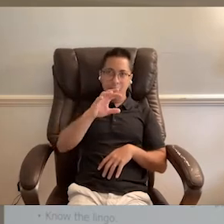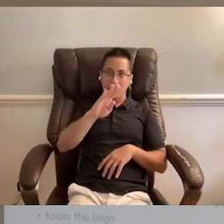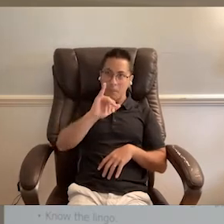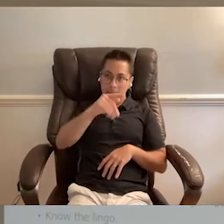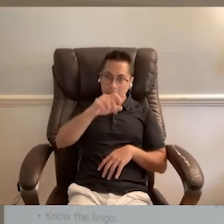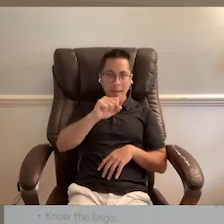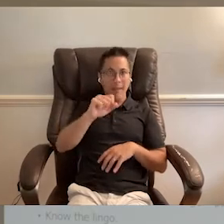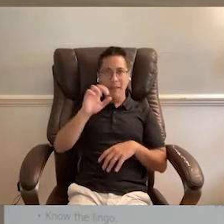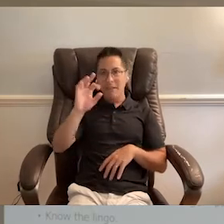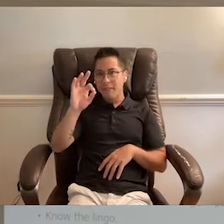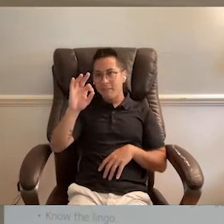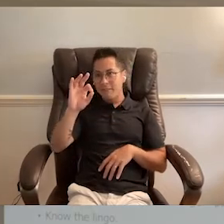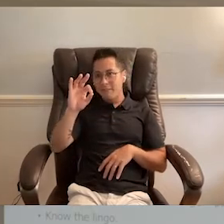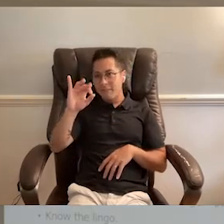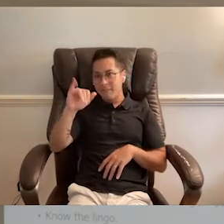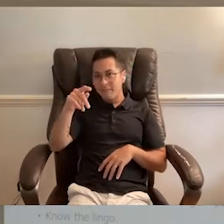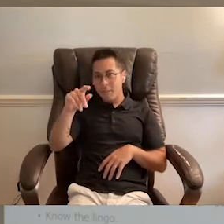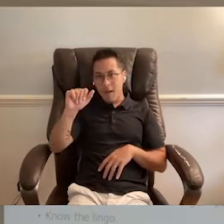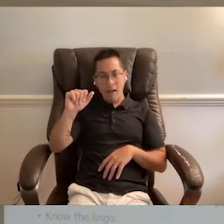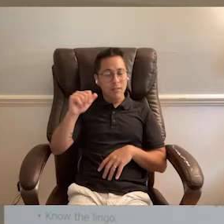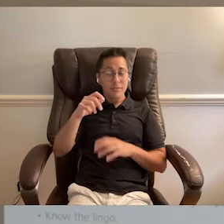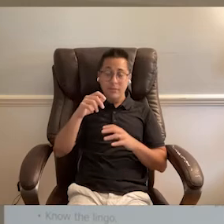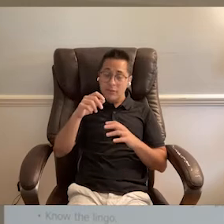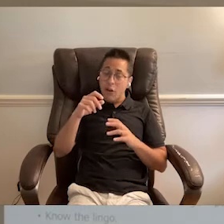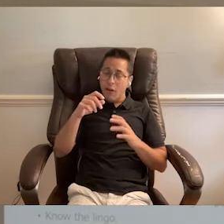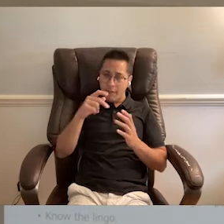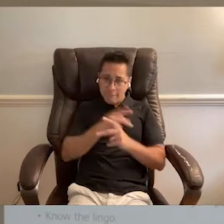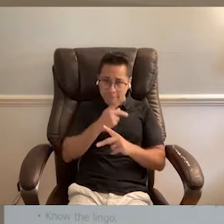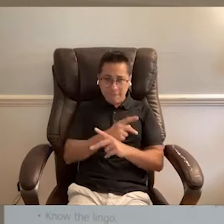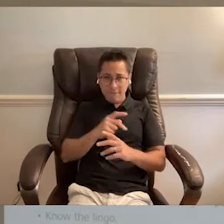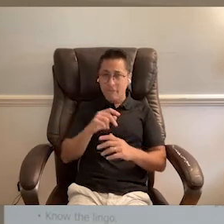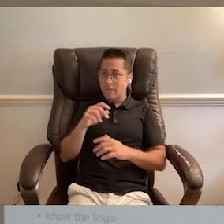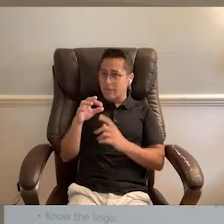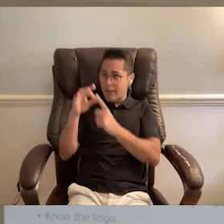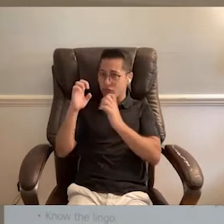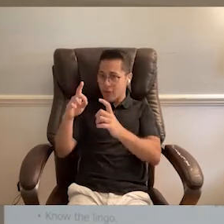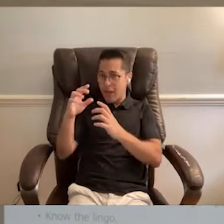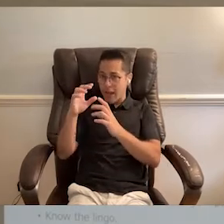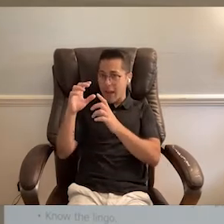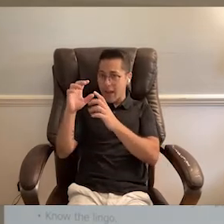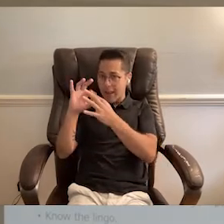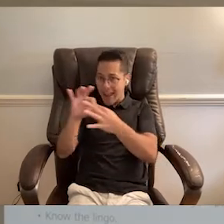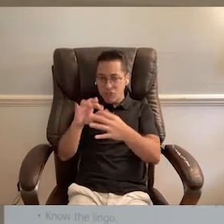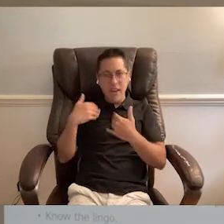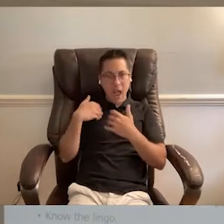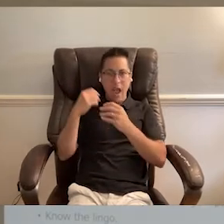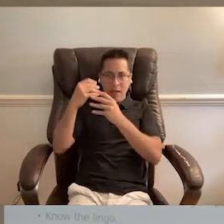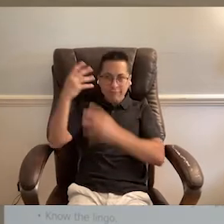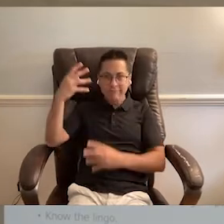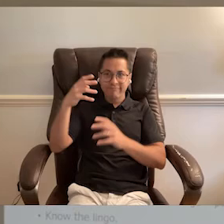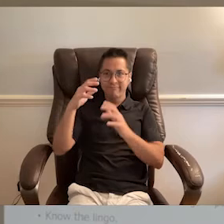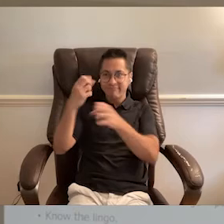So spend some time on Special Ed Connection. They have a great list of acronyms. Learn the lingo, because I